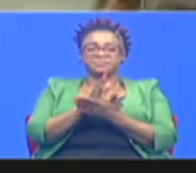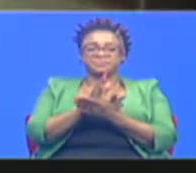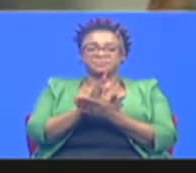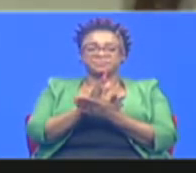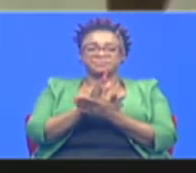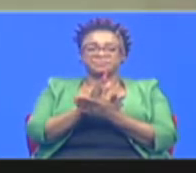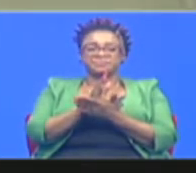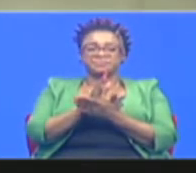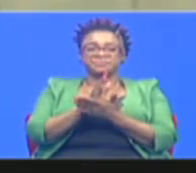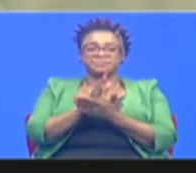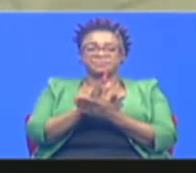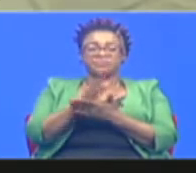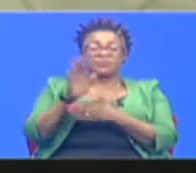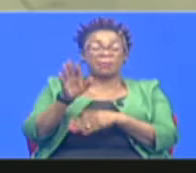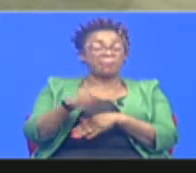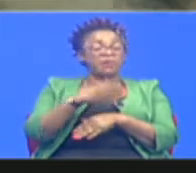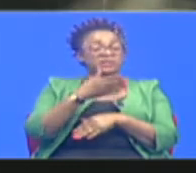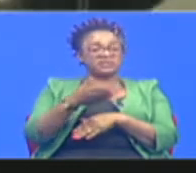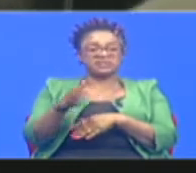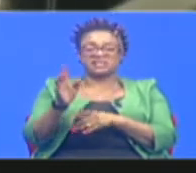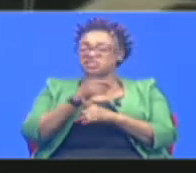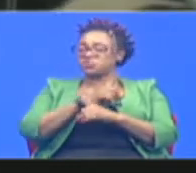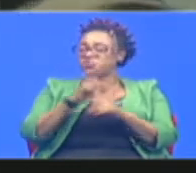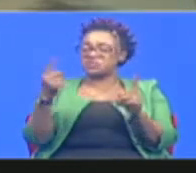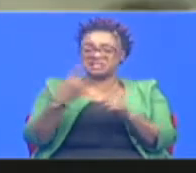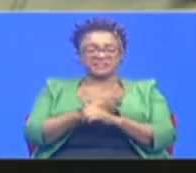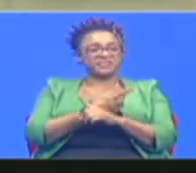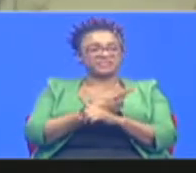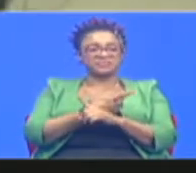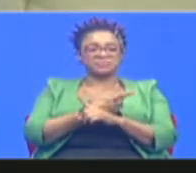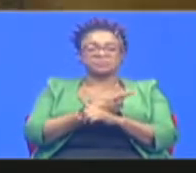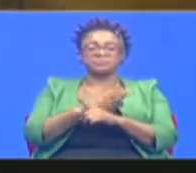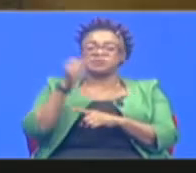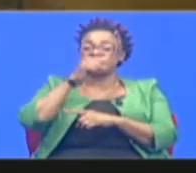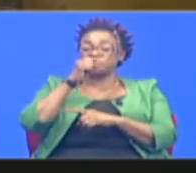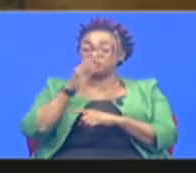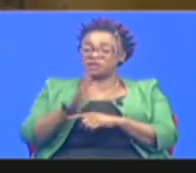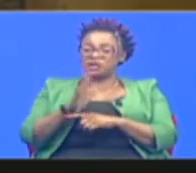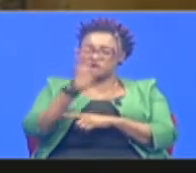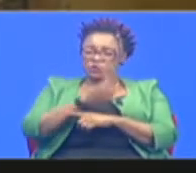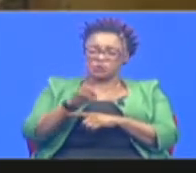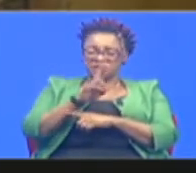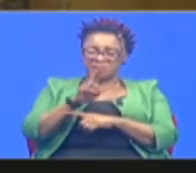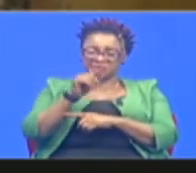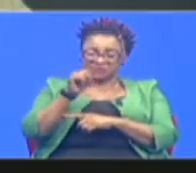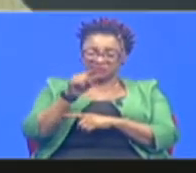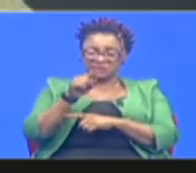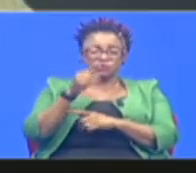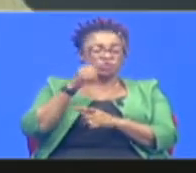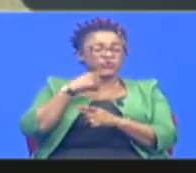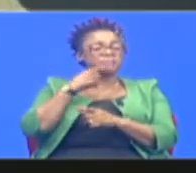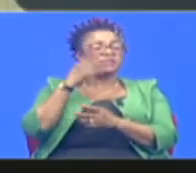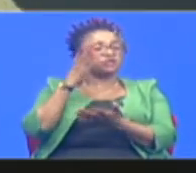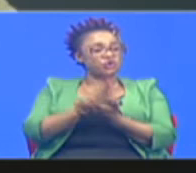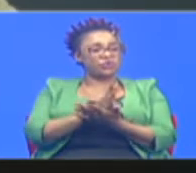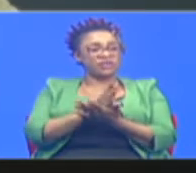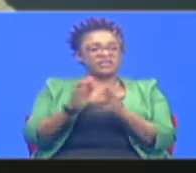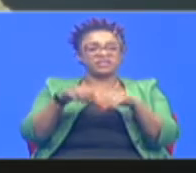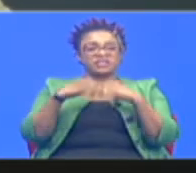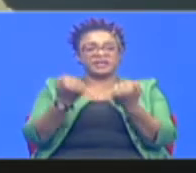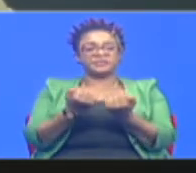The piece of poetry is not the only case of different artists using their craft to speak truths on society.